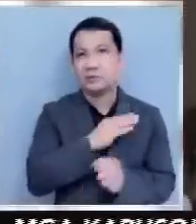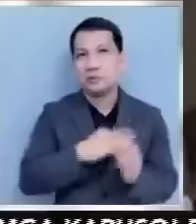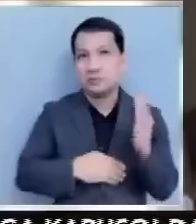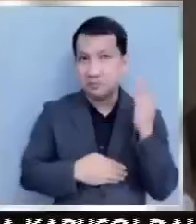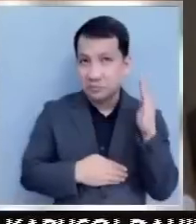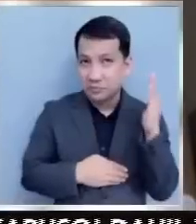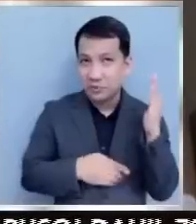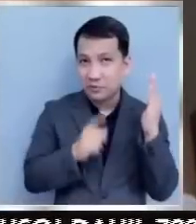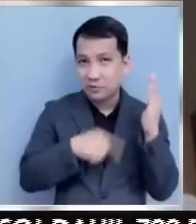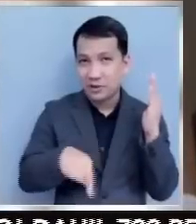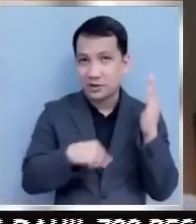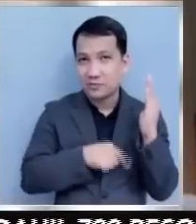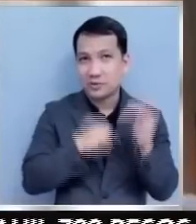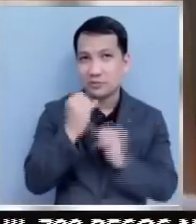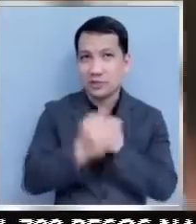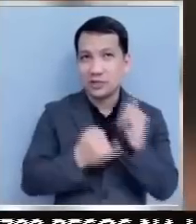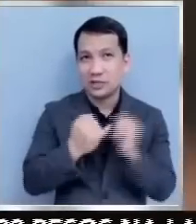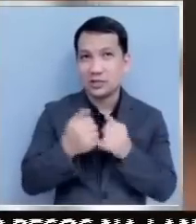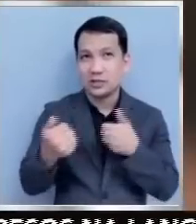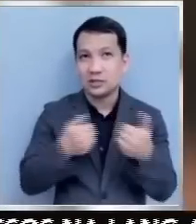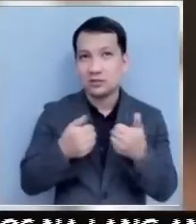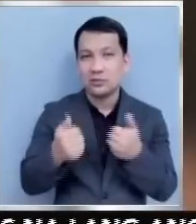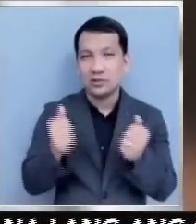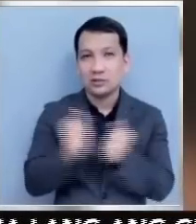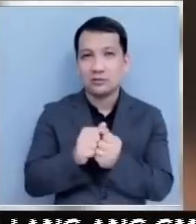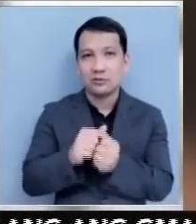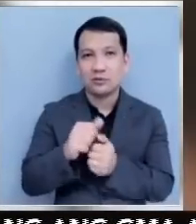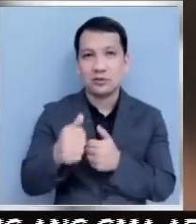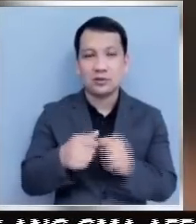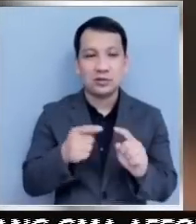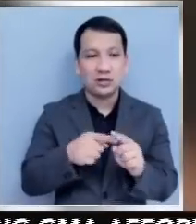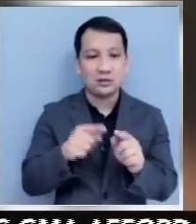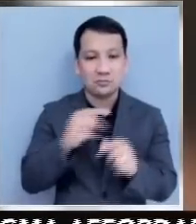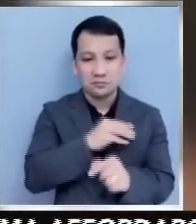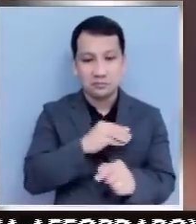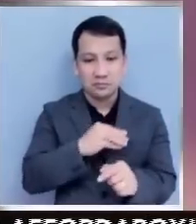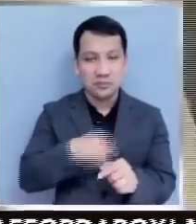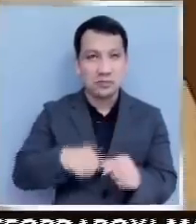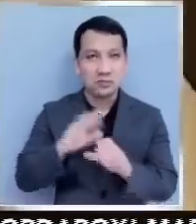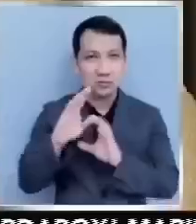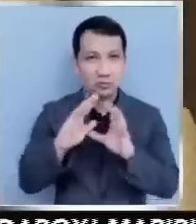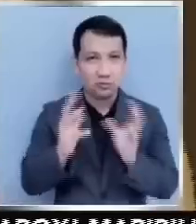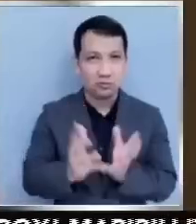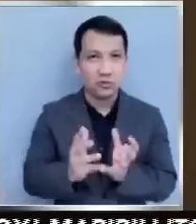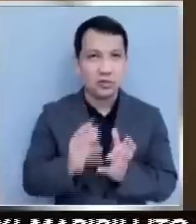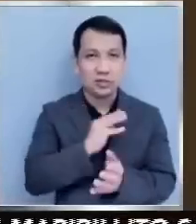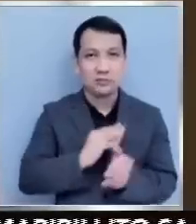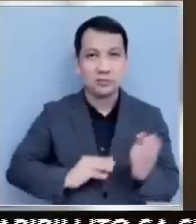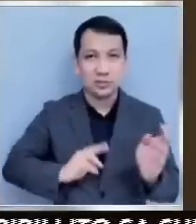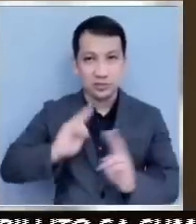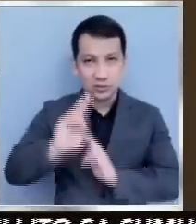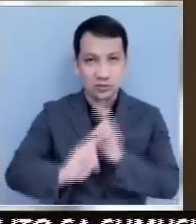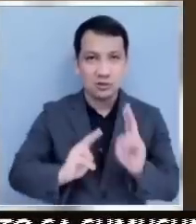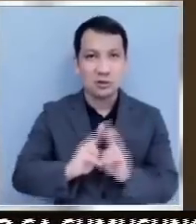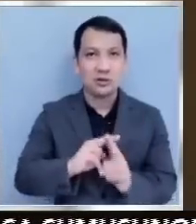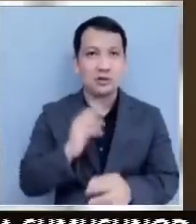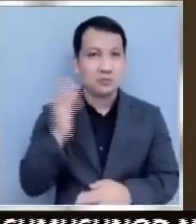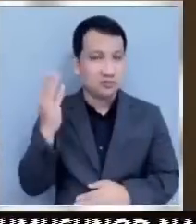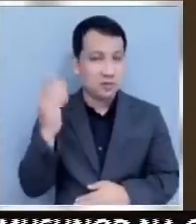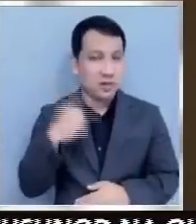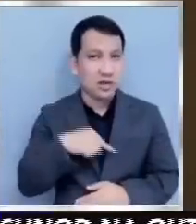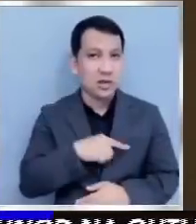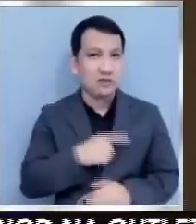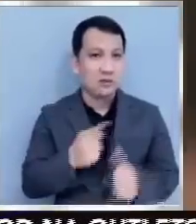dalawang international pageant, ang Miss World at Miss Universe. This is the first time that I was able to speak